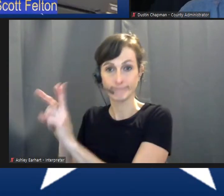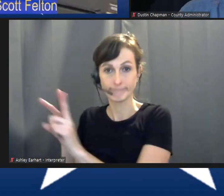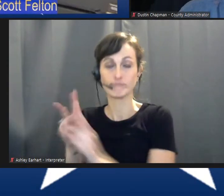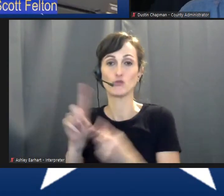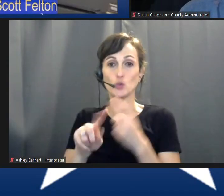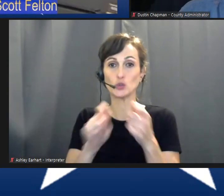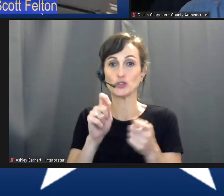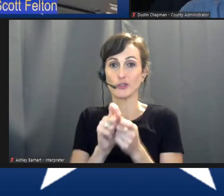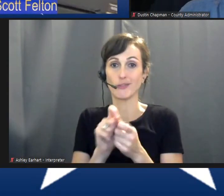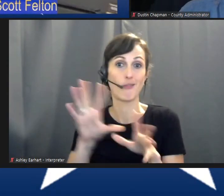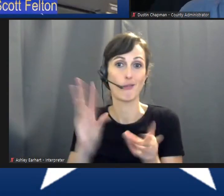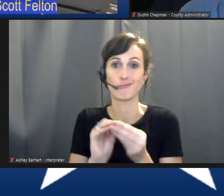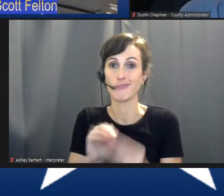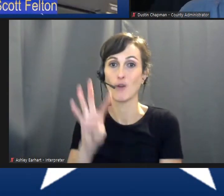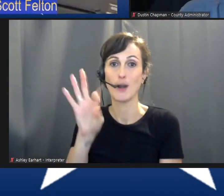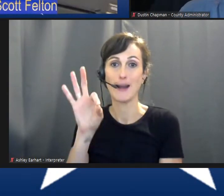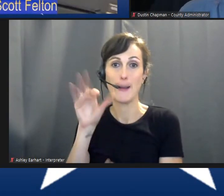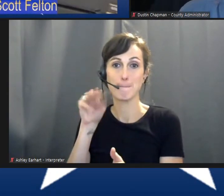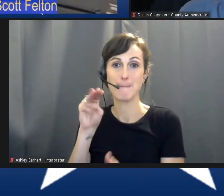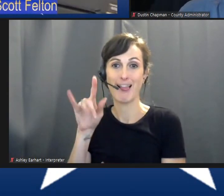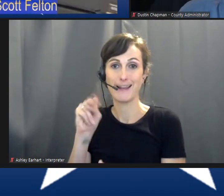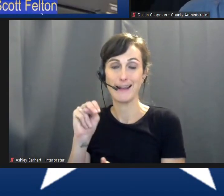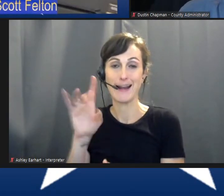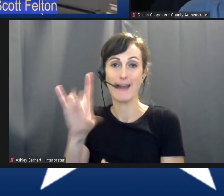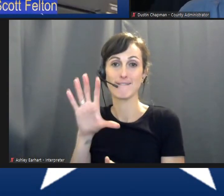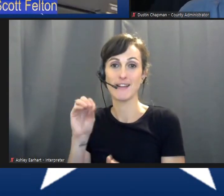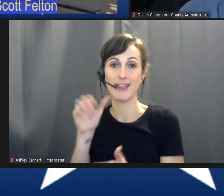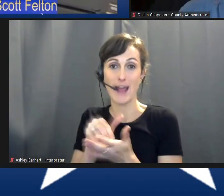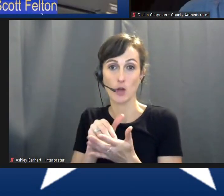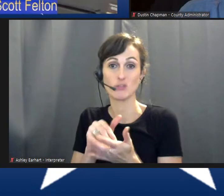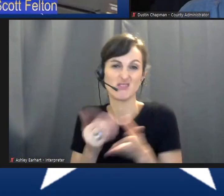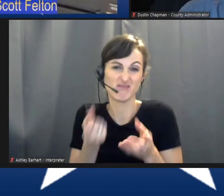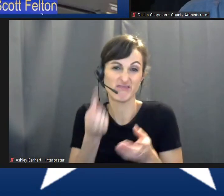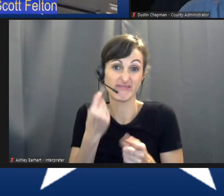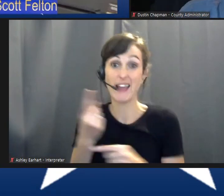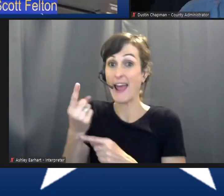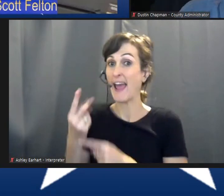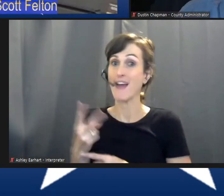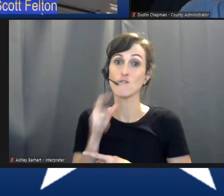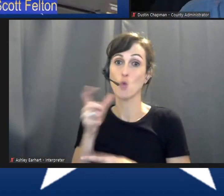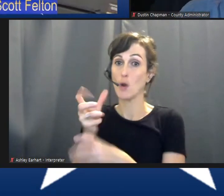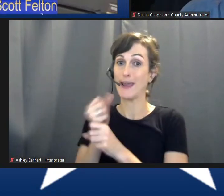$49,850,000, even though we won't get the other half until next year. Right. So